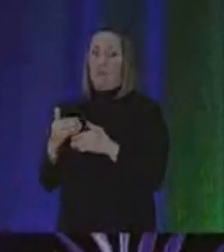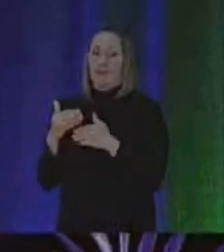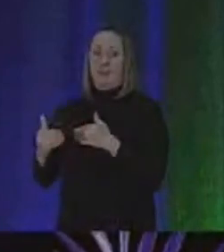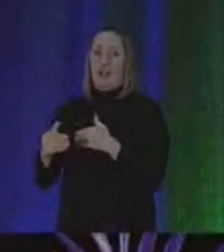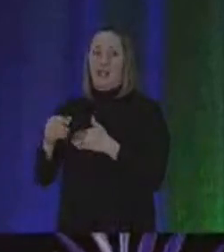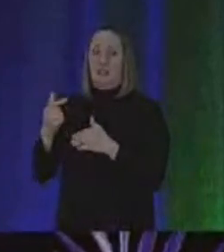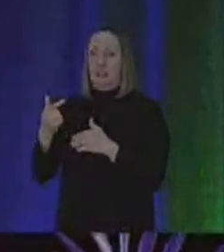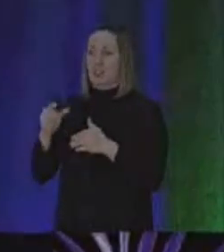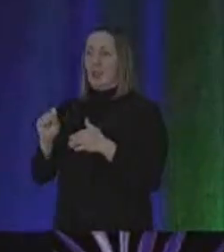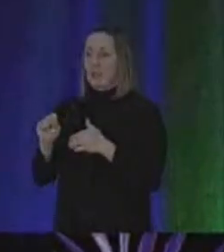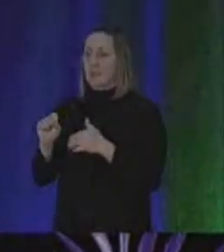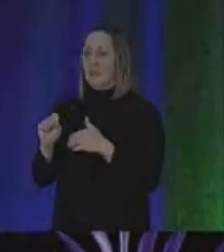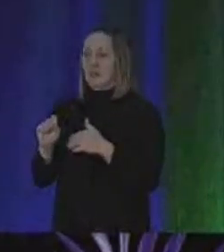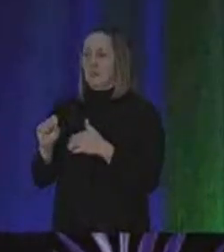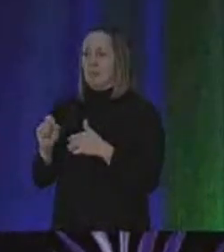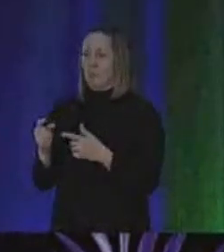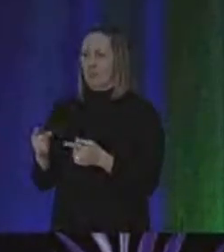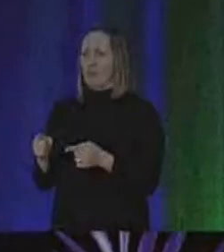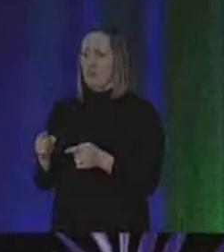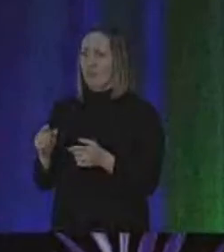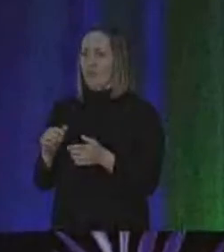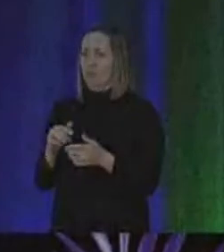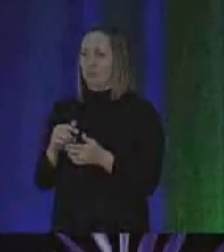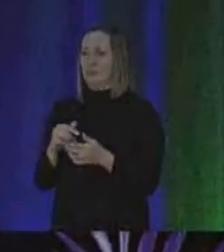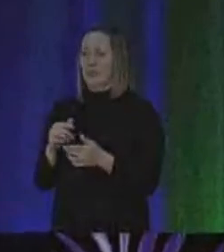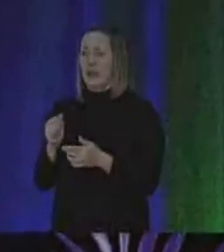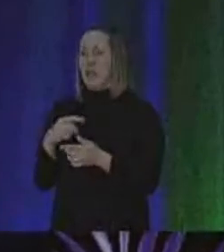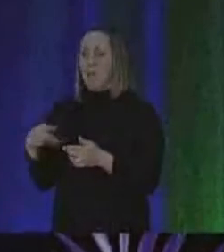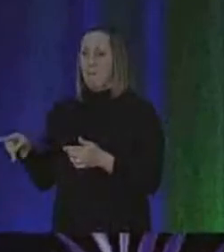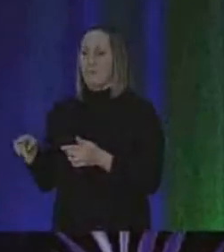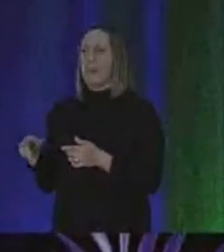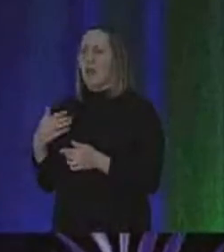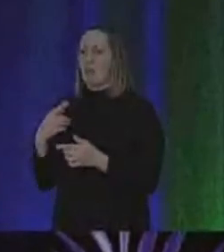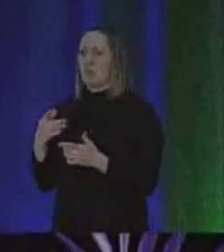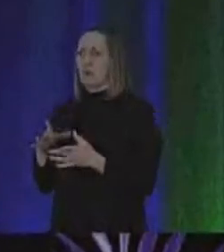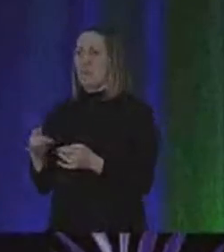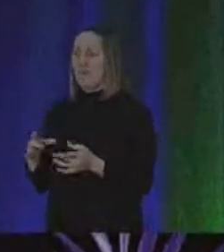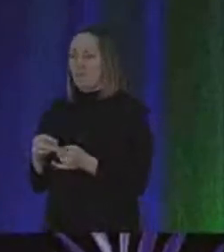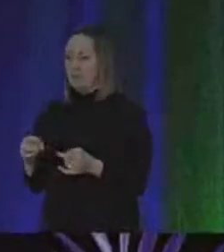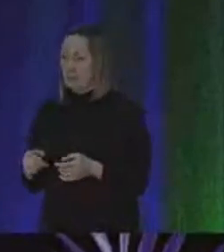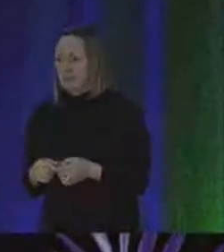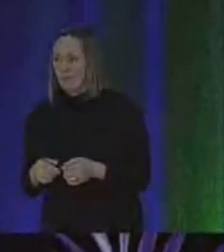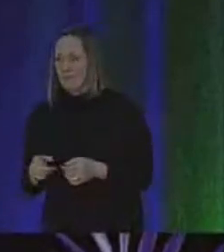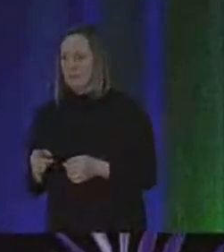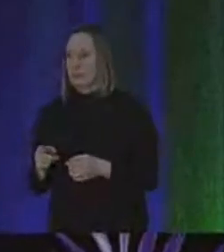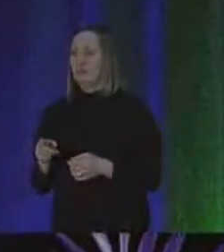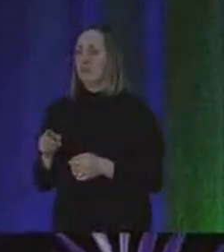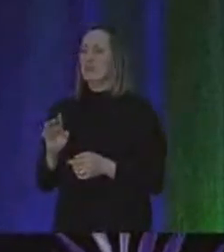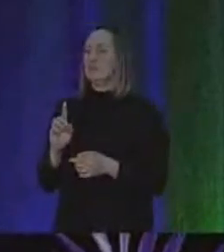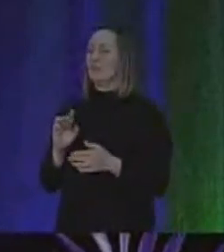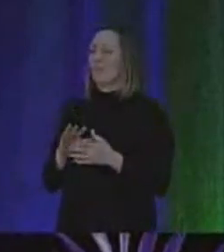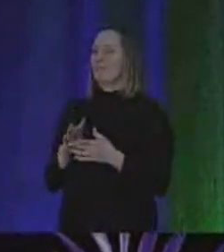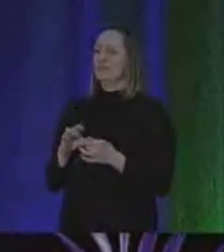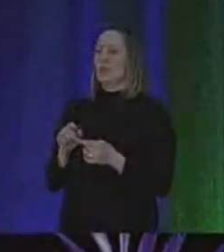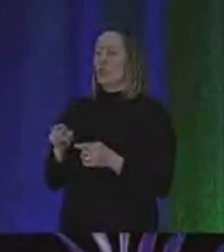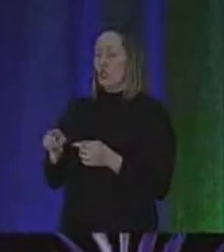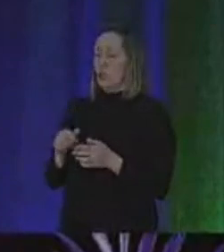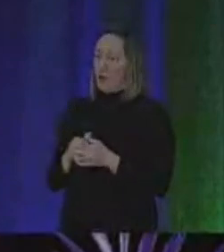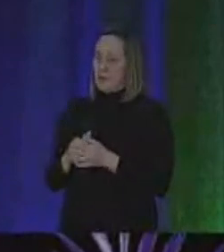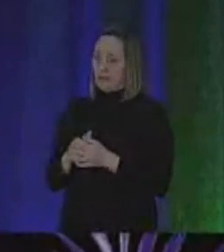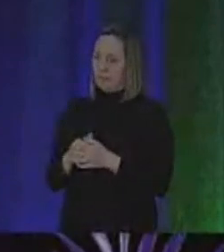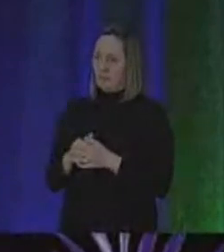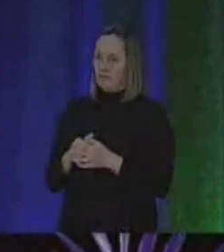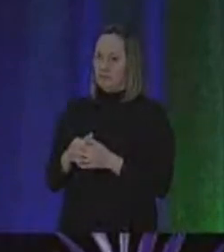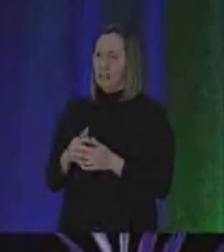application. I favor NextJS due to, well, you saw the talk earlier with Hassan from Vercel. It's amazing. And